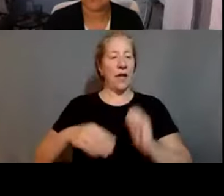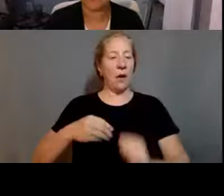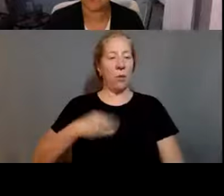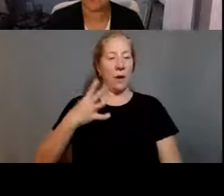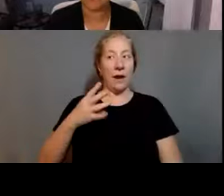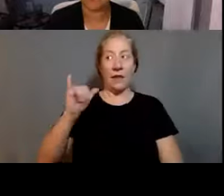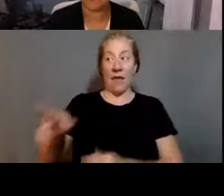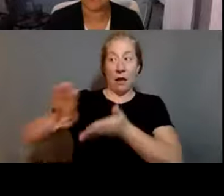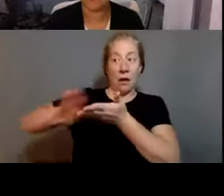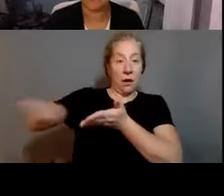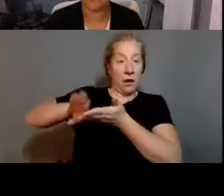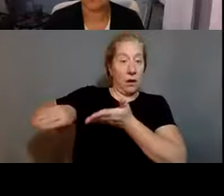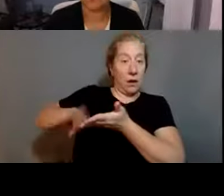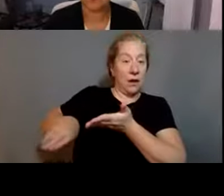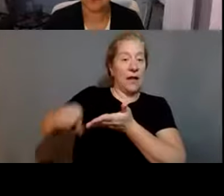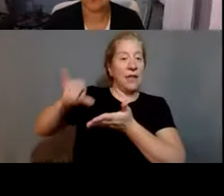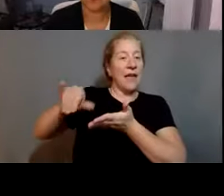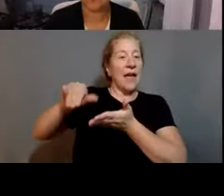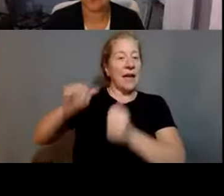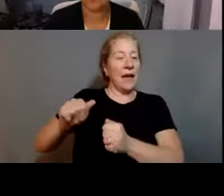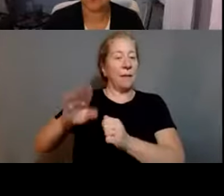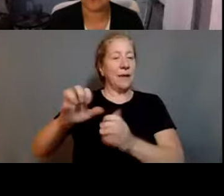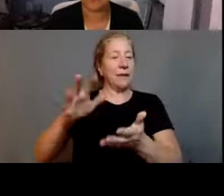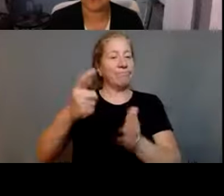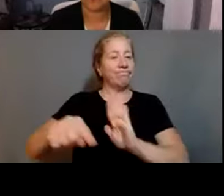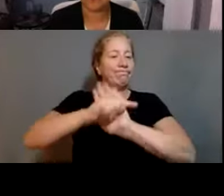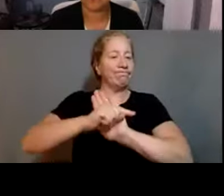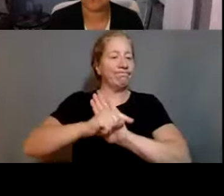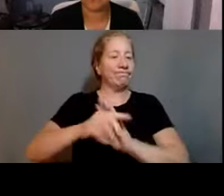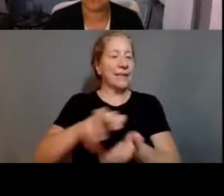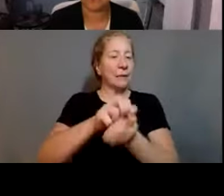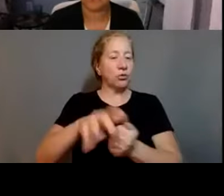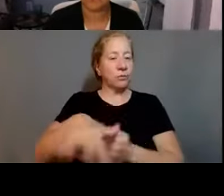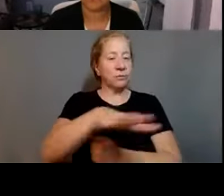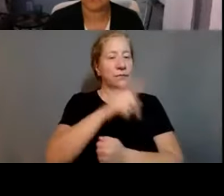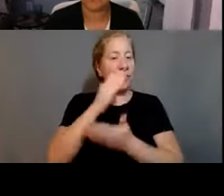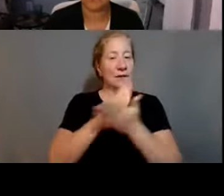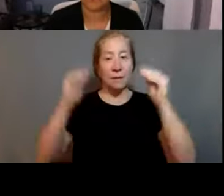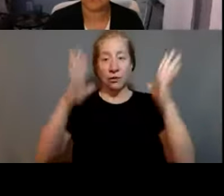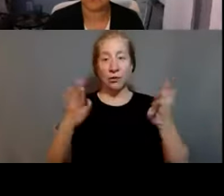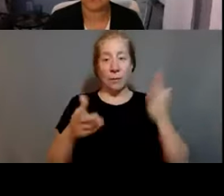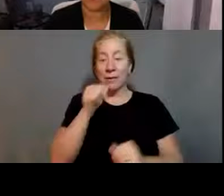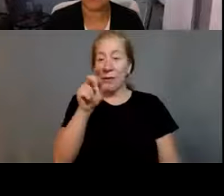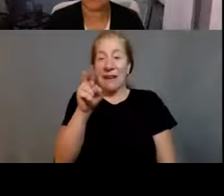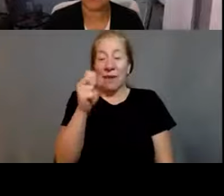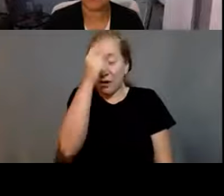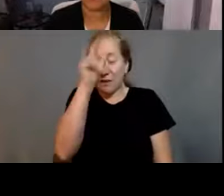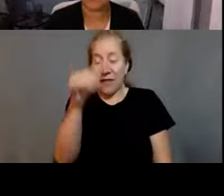itself damaging. Like, I don't know that some of our educators understand that. And